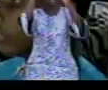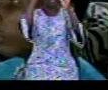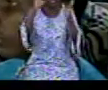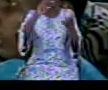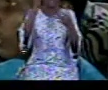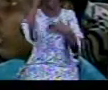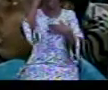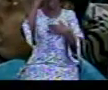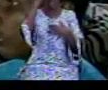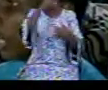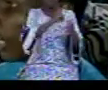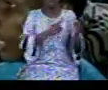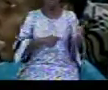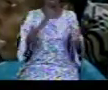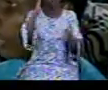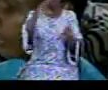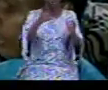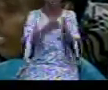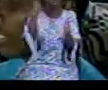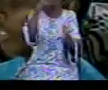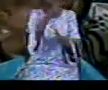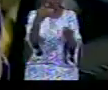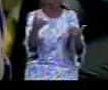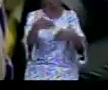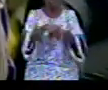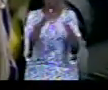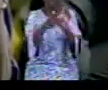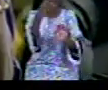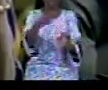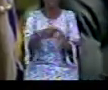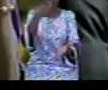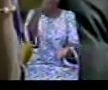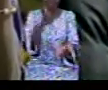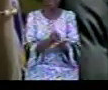Amen. Amen. Amen.